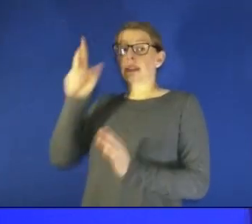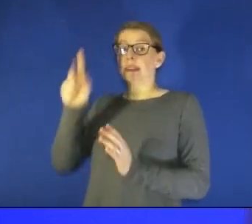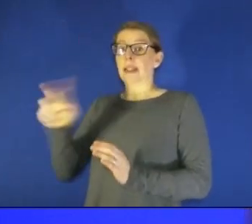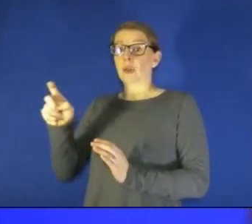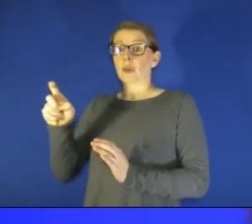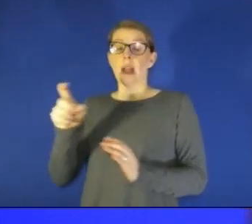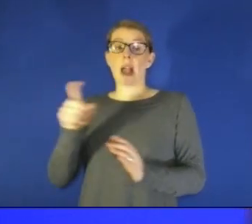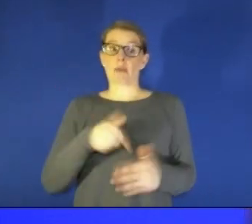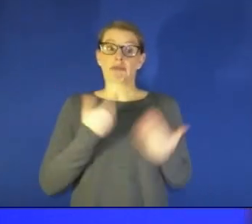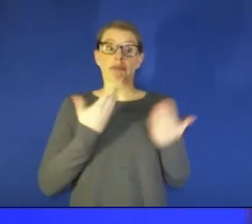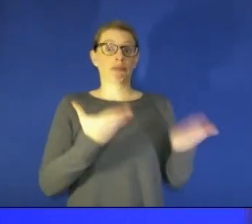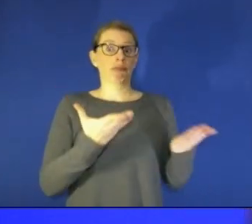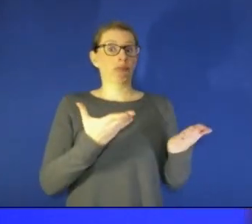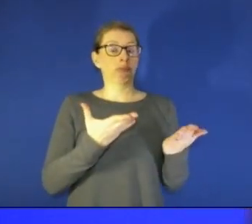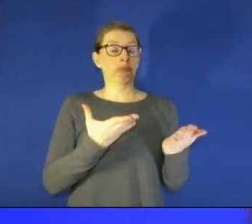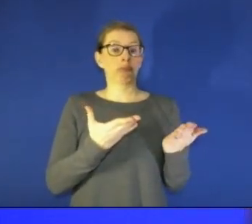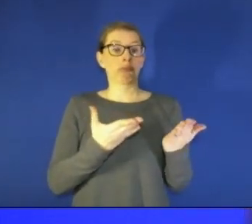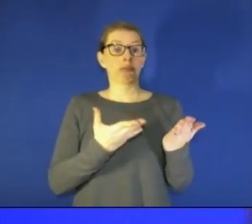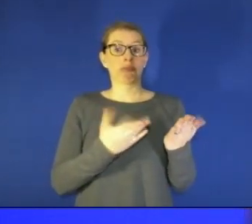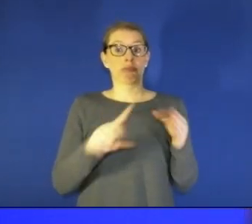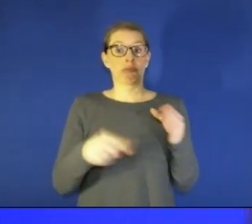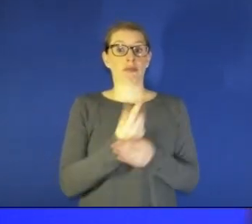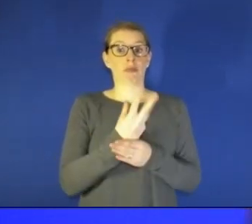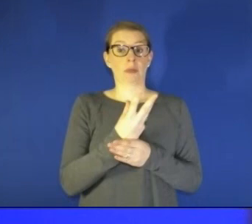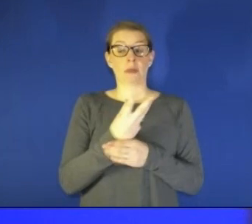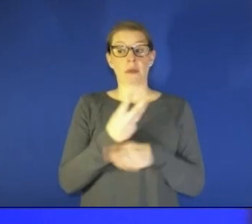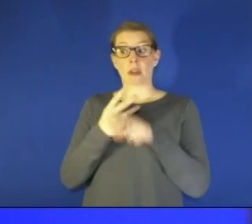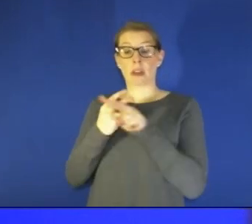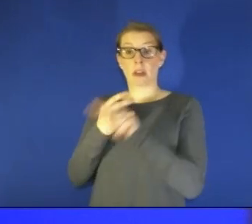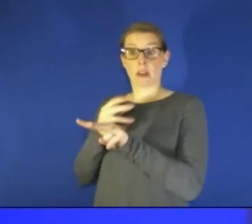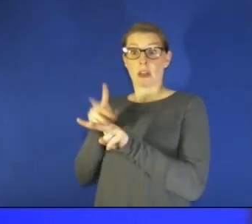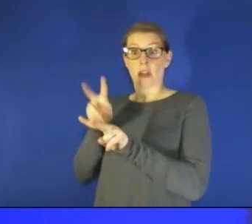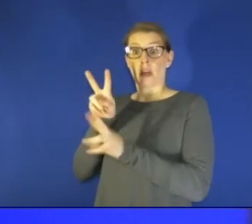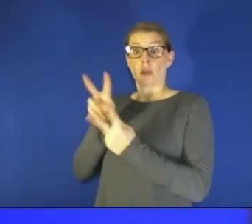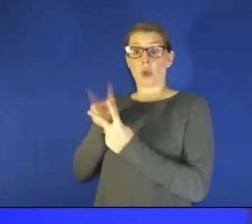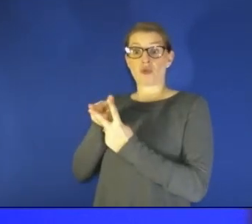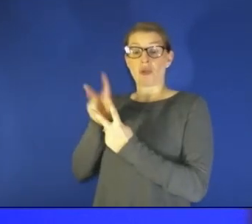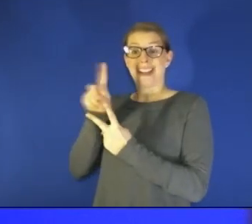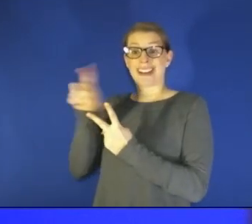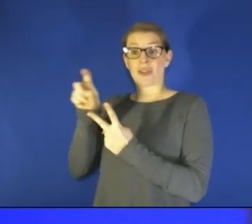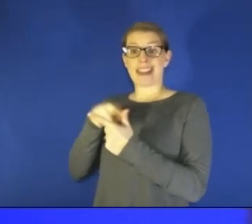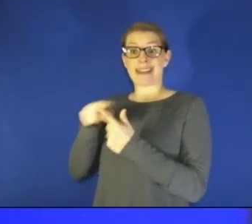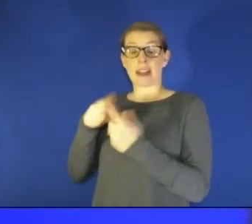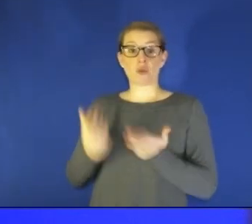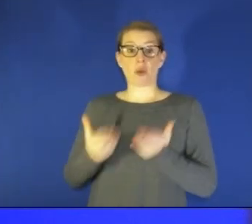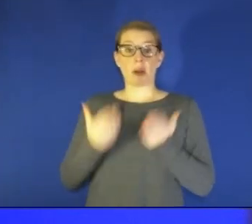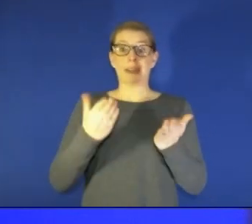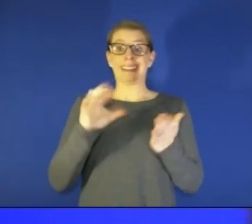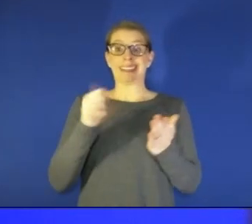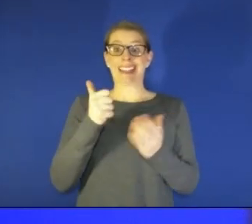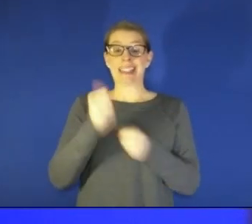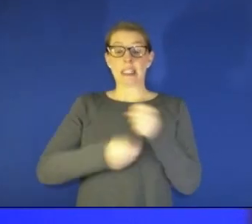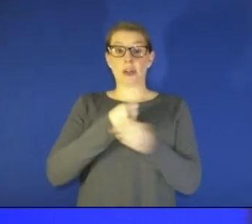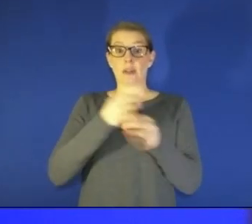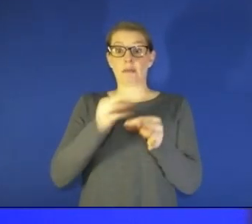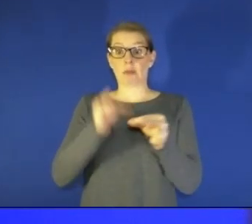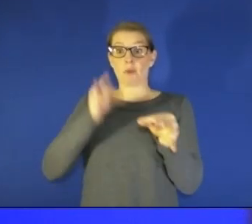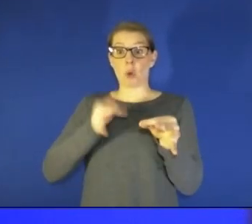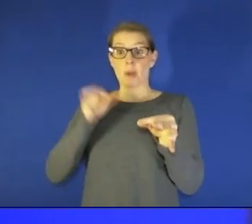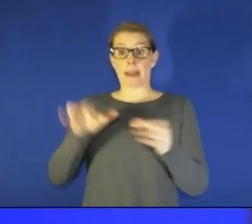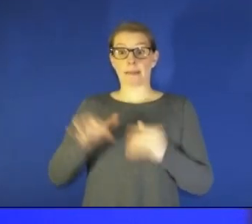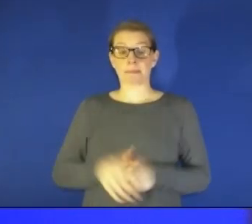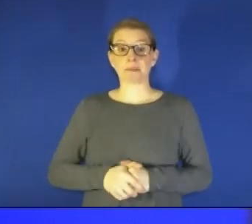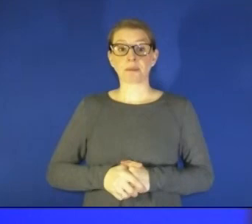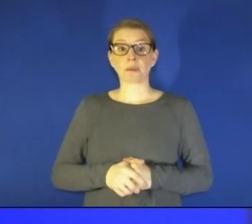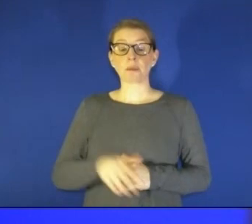need to know the age at which your direct family member was diagnosed, and then we'd recommend 10 years sooner than that. Typically, if they were